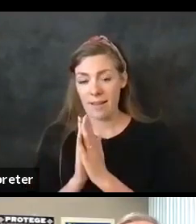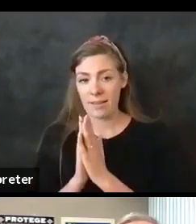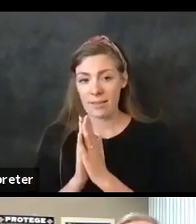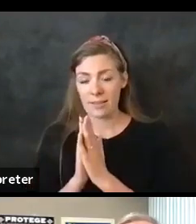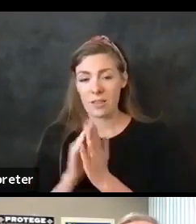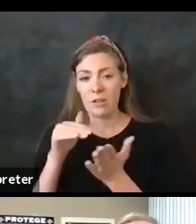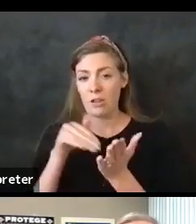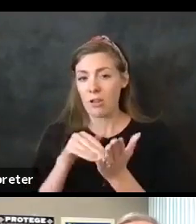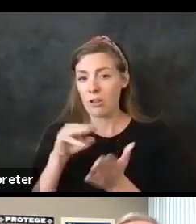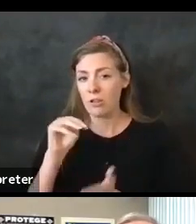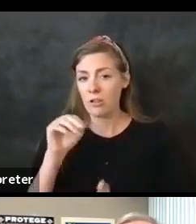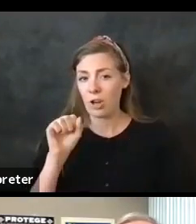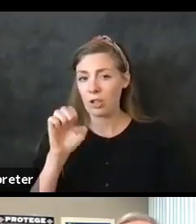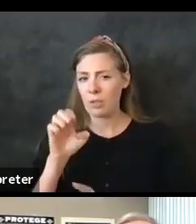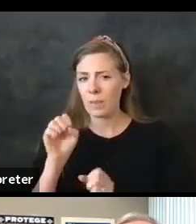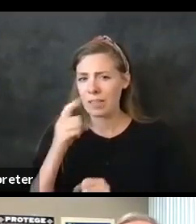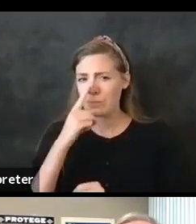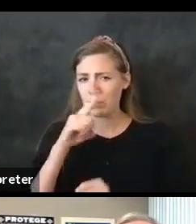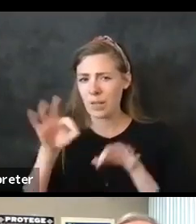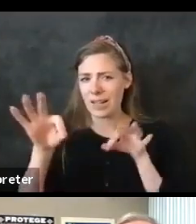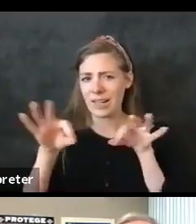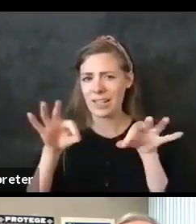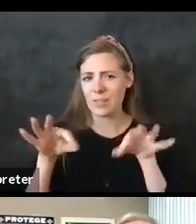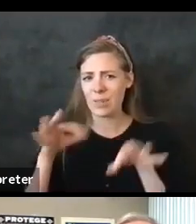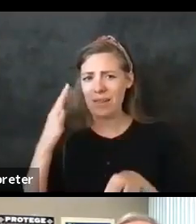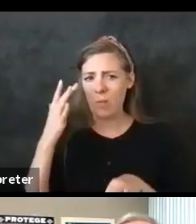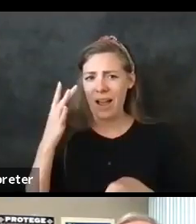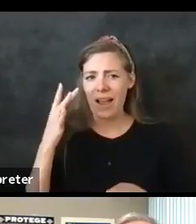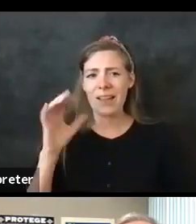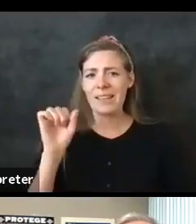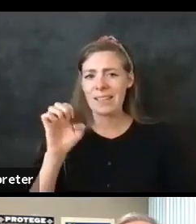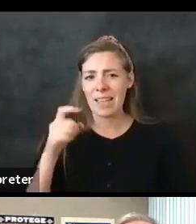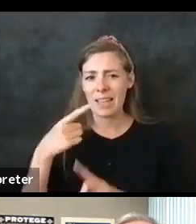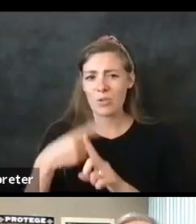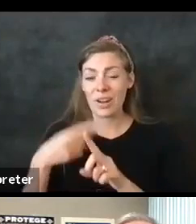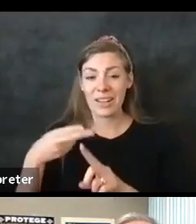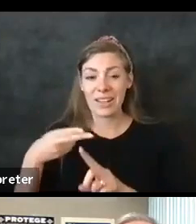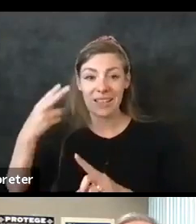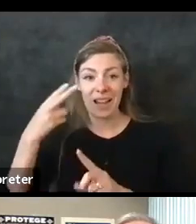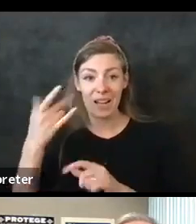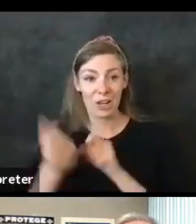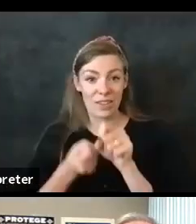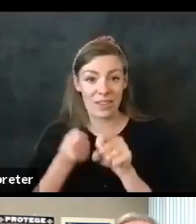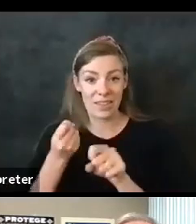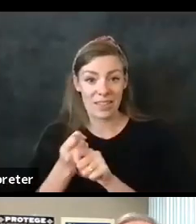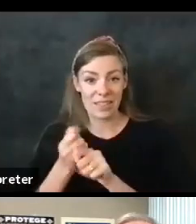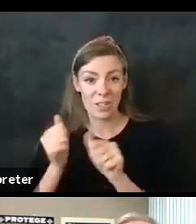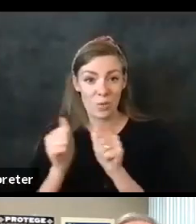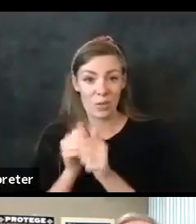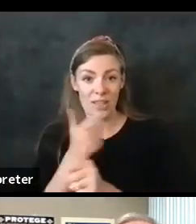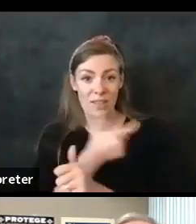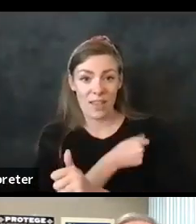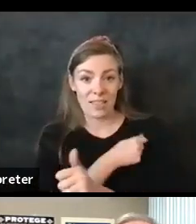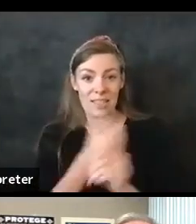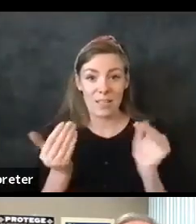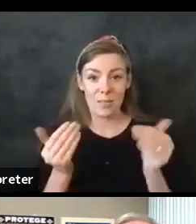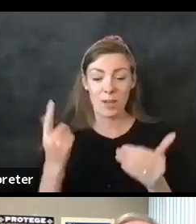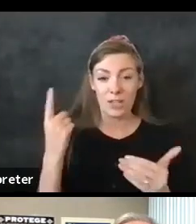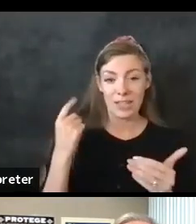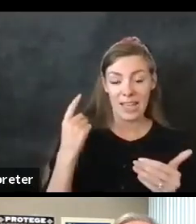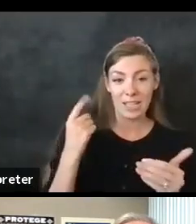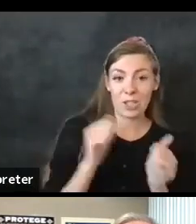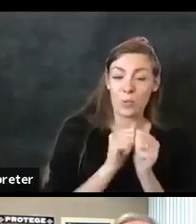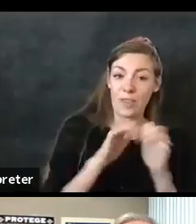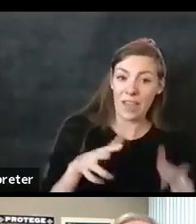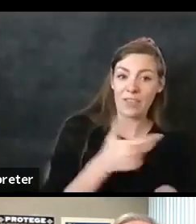Dr. Mays, can you explain why our case rate is higher this year with the vaccine than it was last year without the vaccine? What do you think